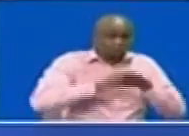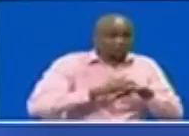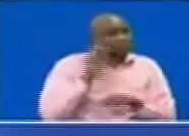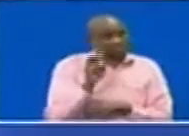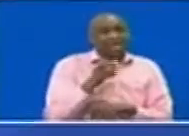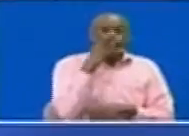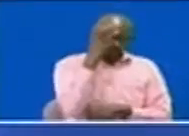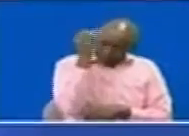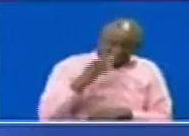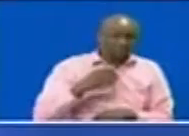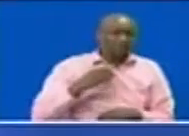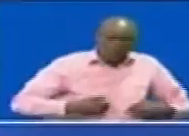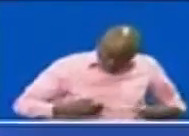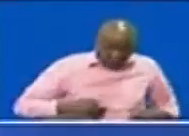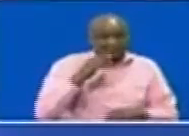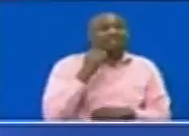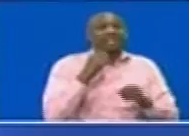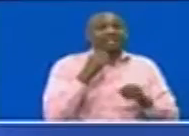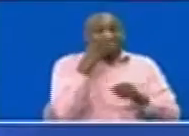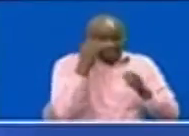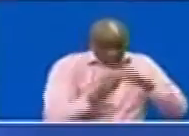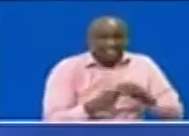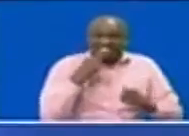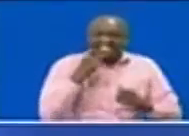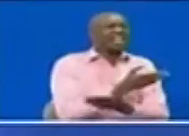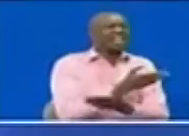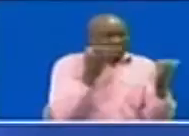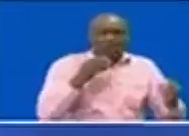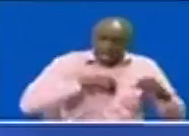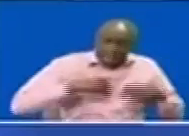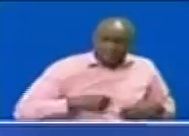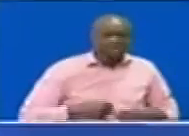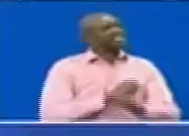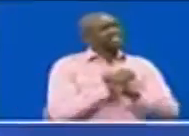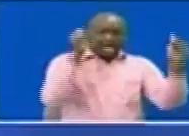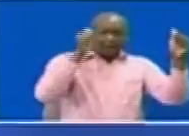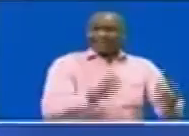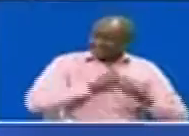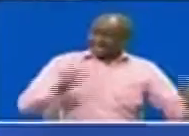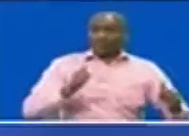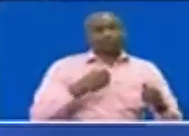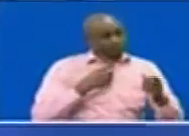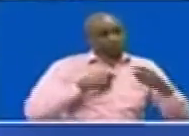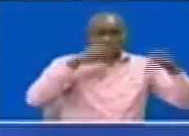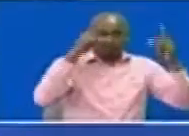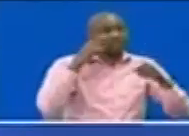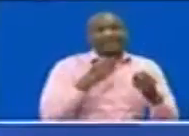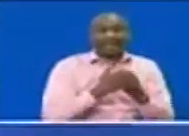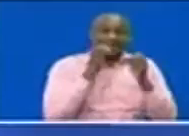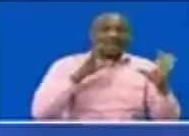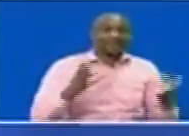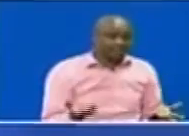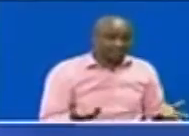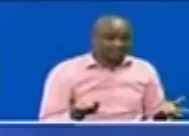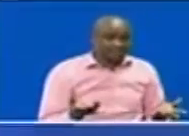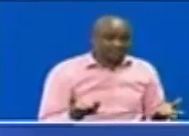why you find 40% of our own youth, people under 30, saying that they would do anything to get rich, even if it means using corruption or